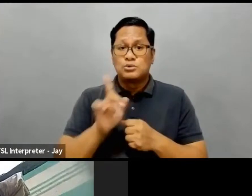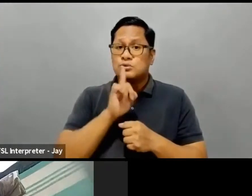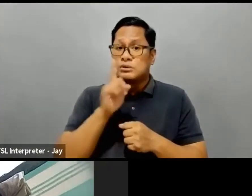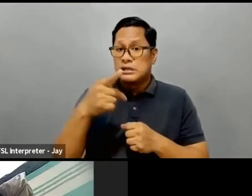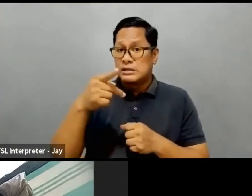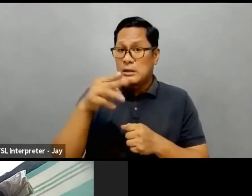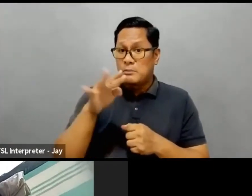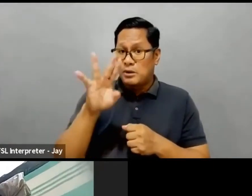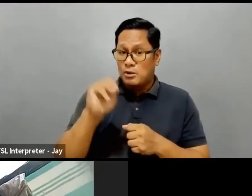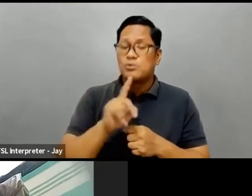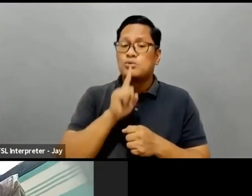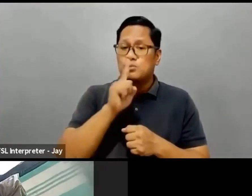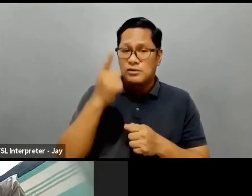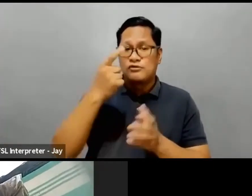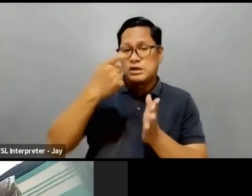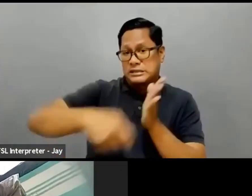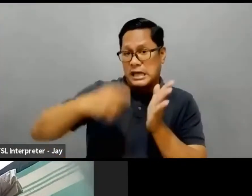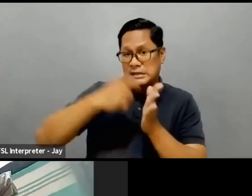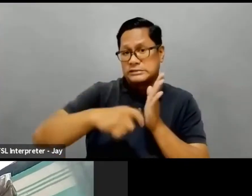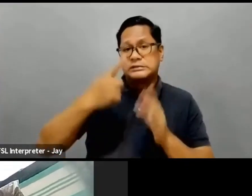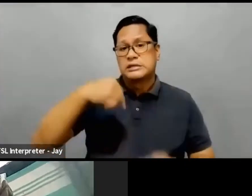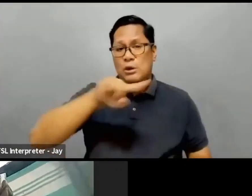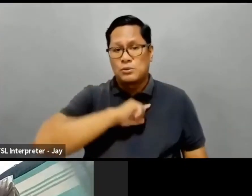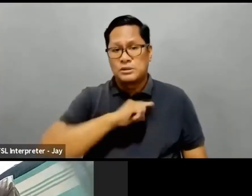sense another way of taxing ourselves.